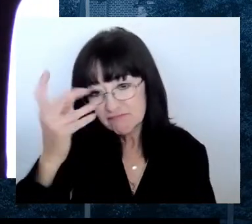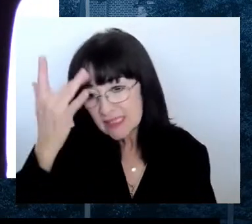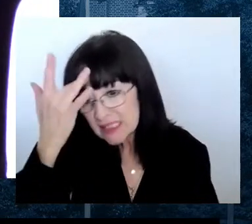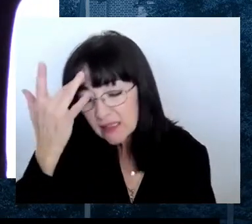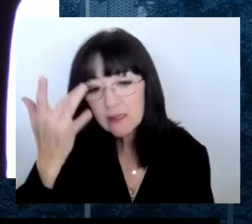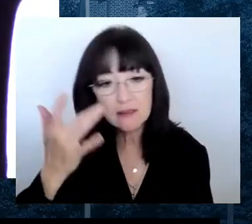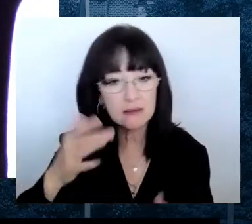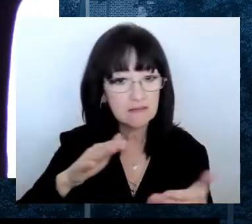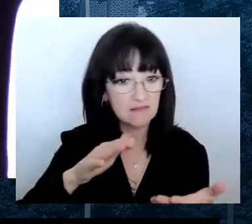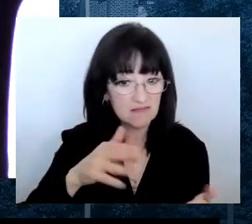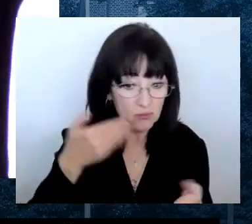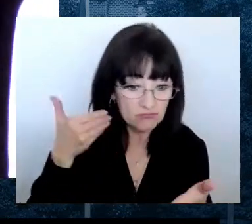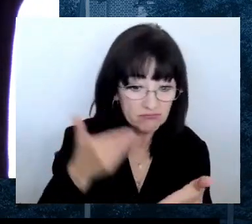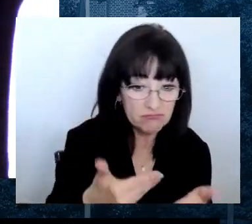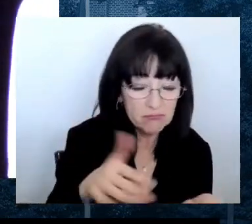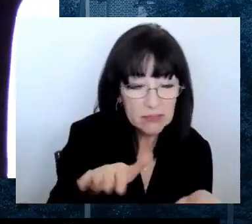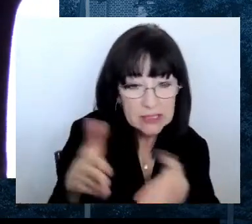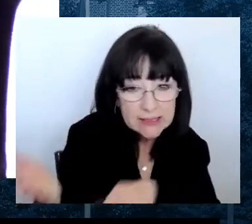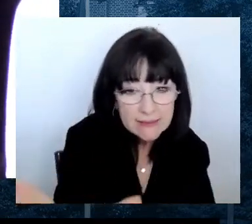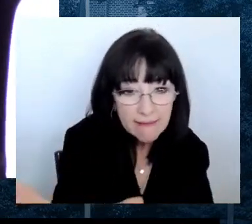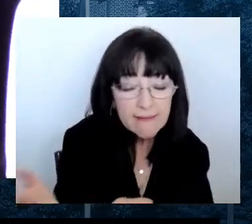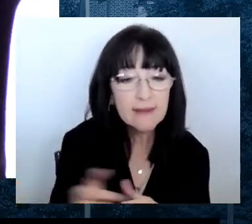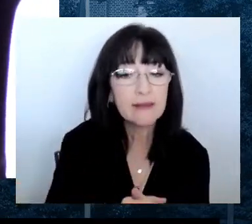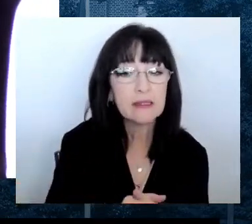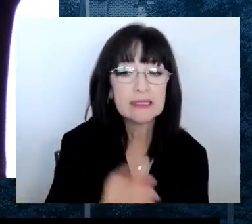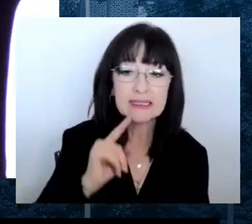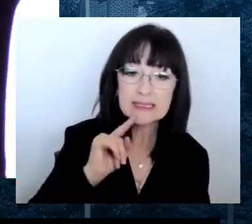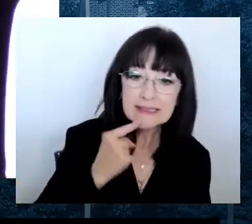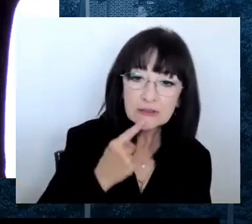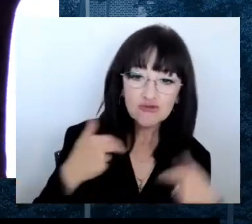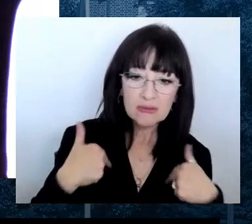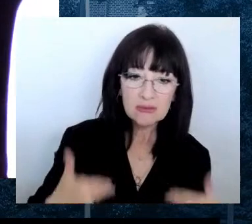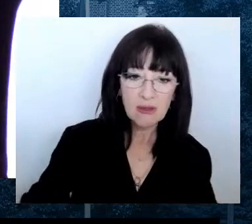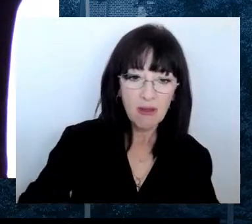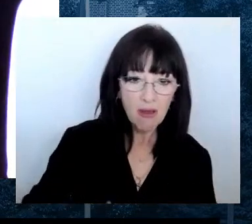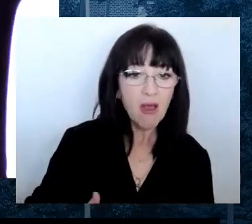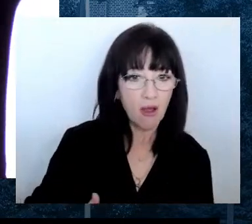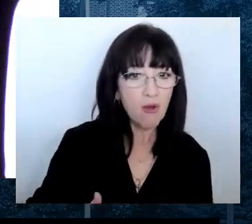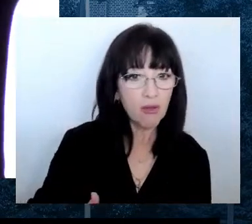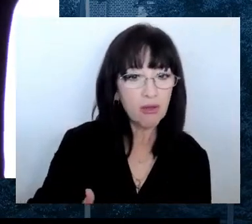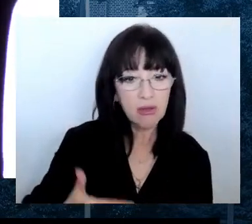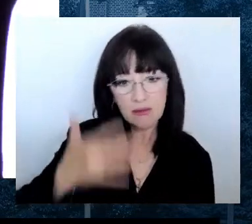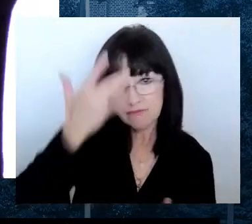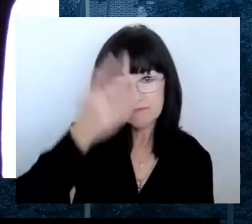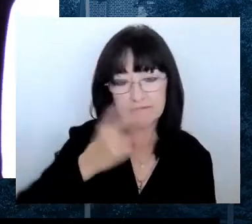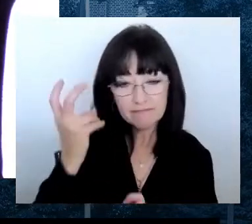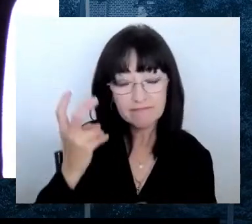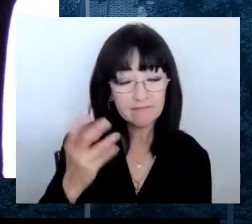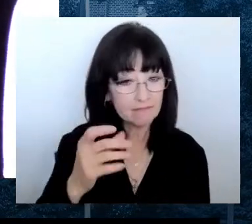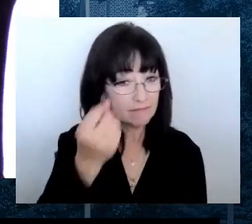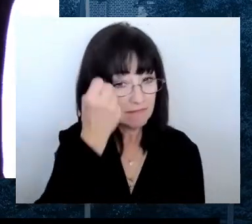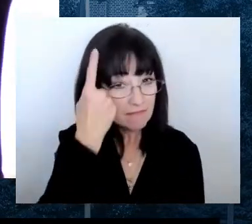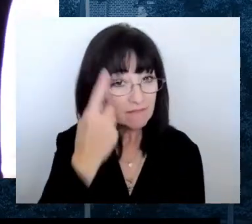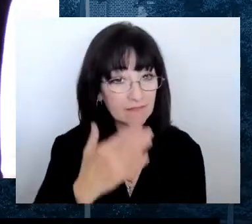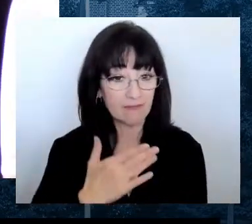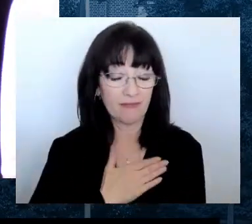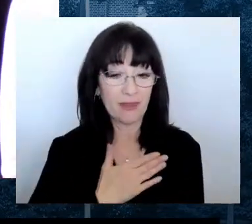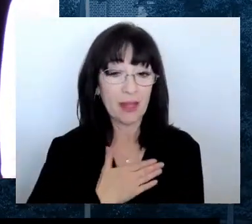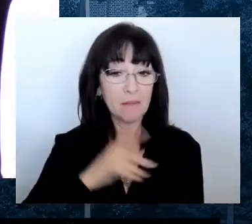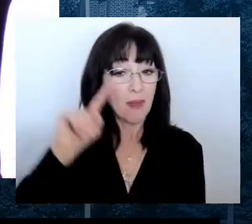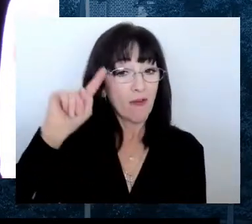a serious health issue. When my first child was born, who's now